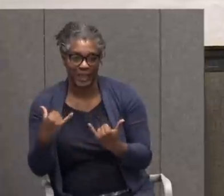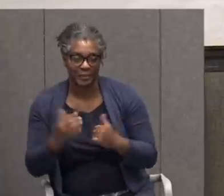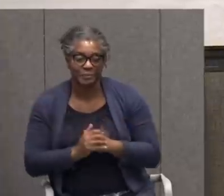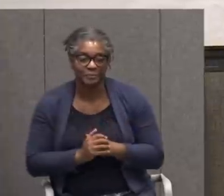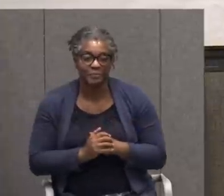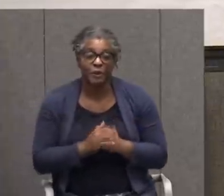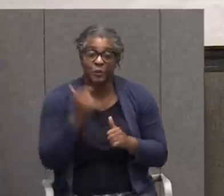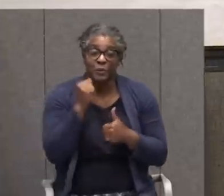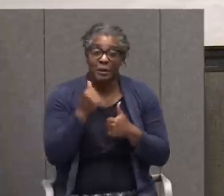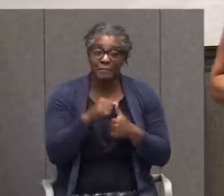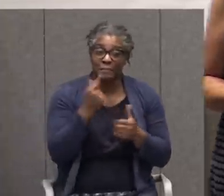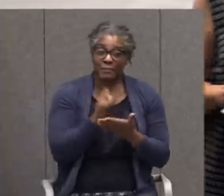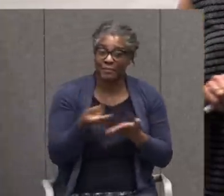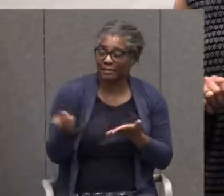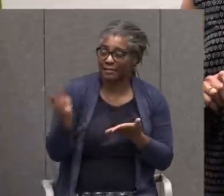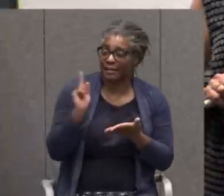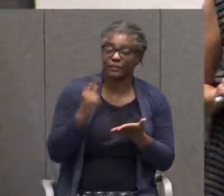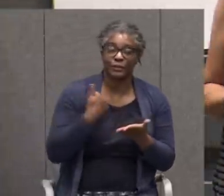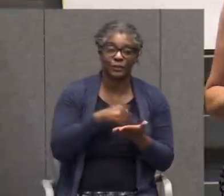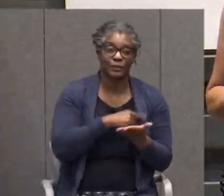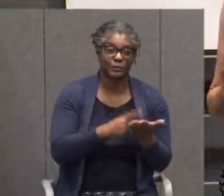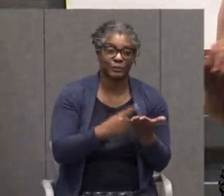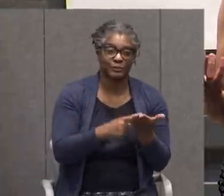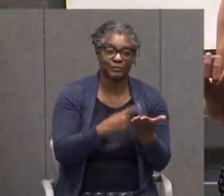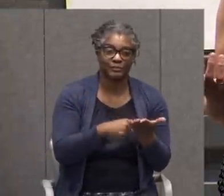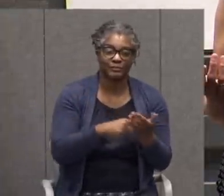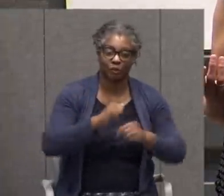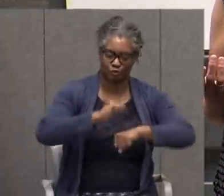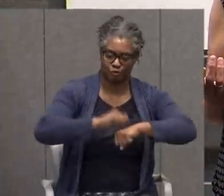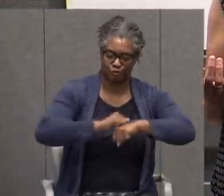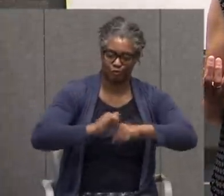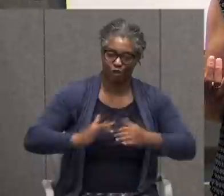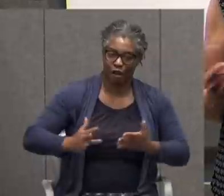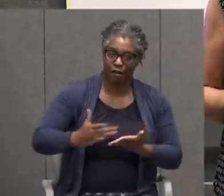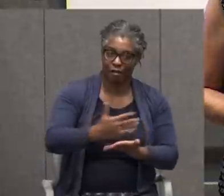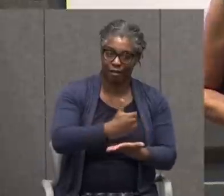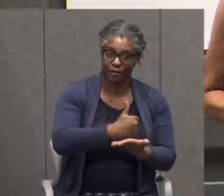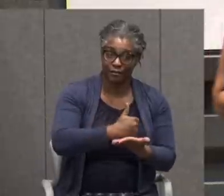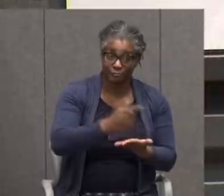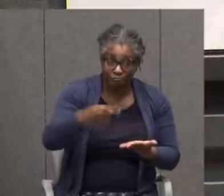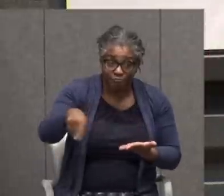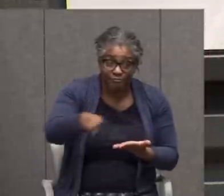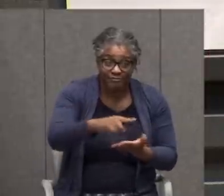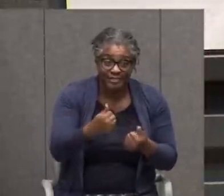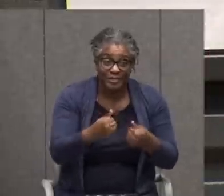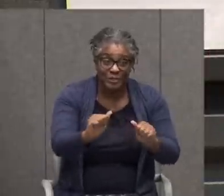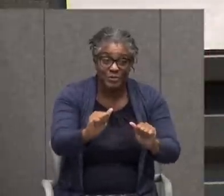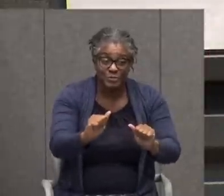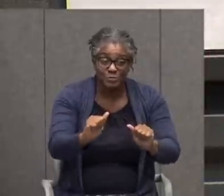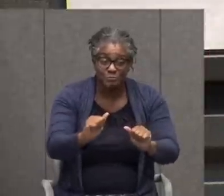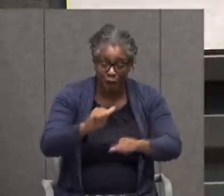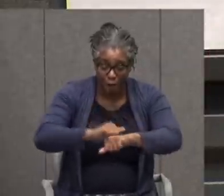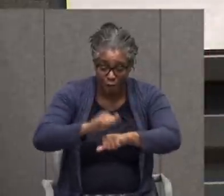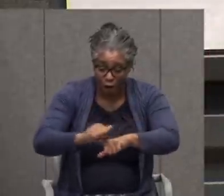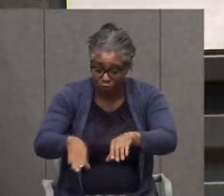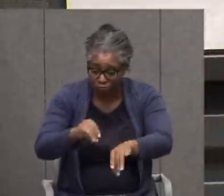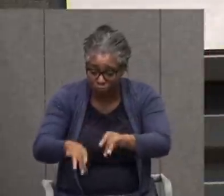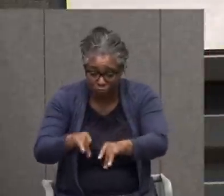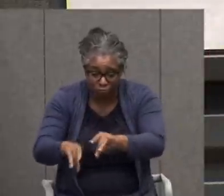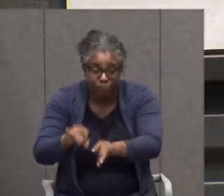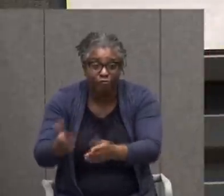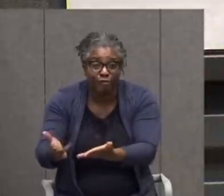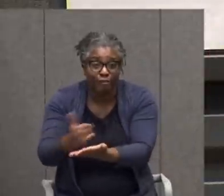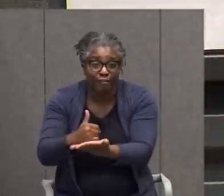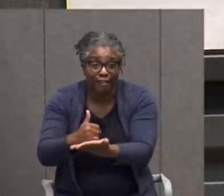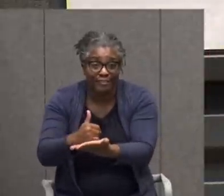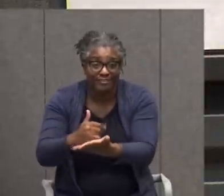collecting. Was anybody able to go out and collect some rocks? If you did, wonderful. If not,